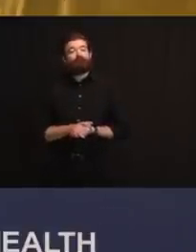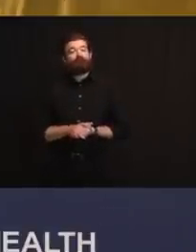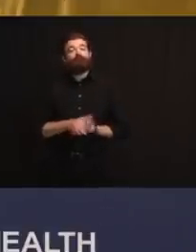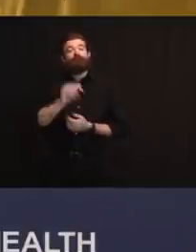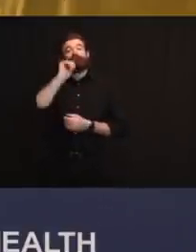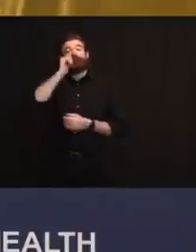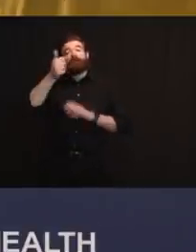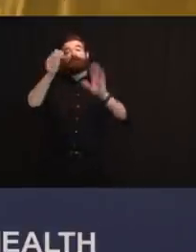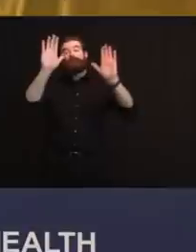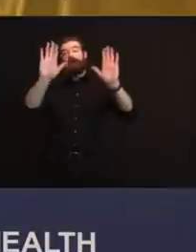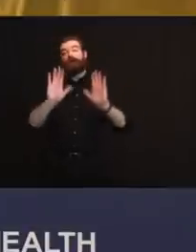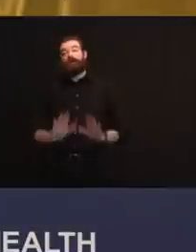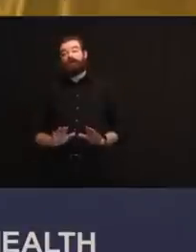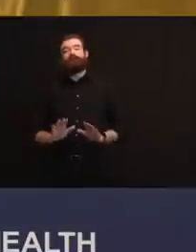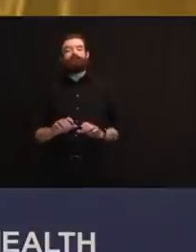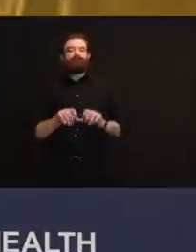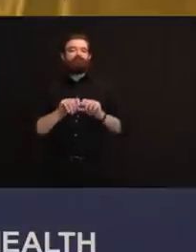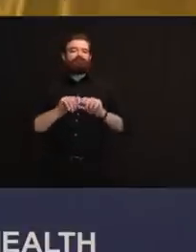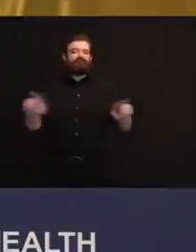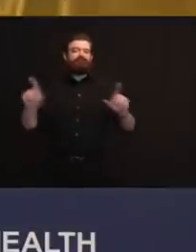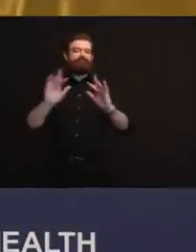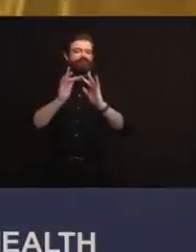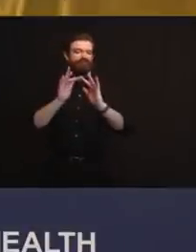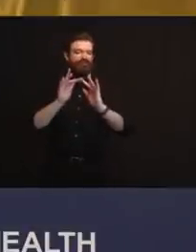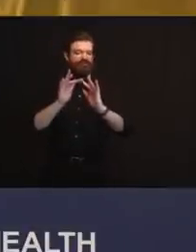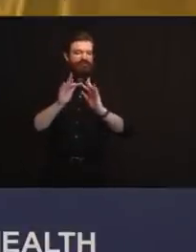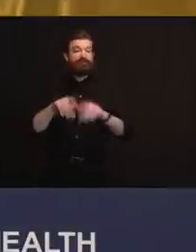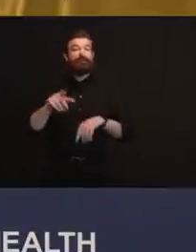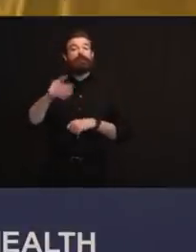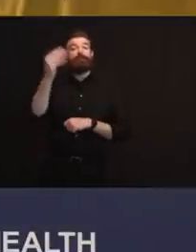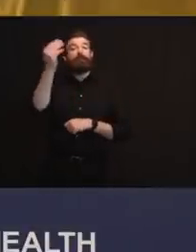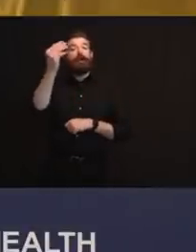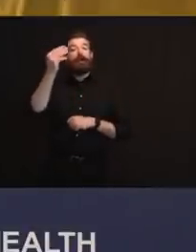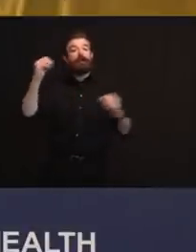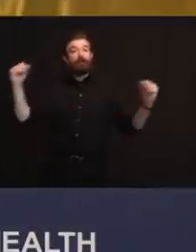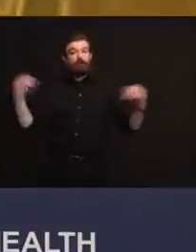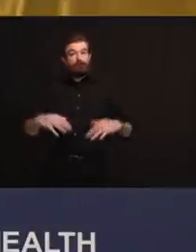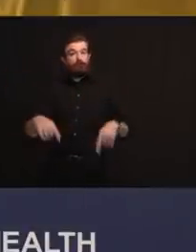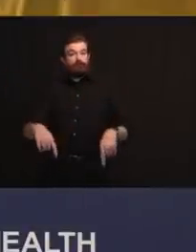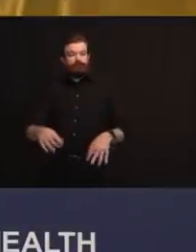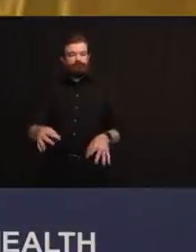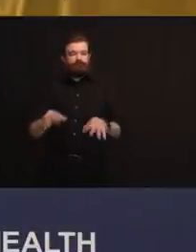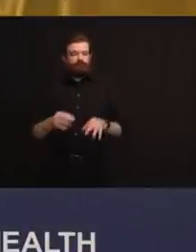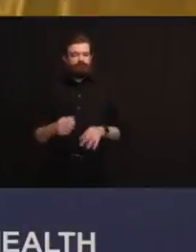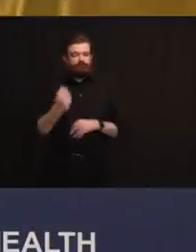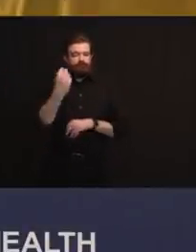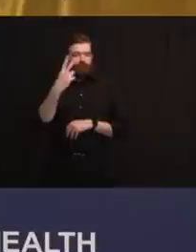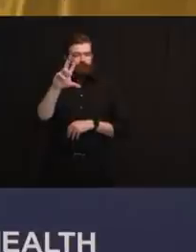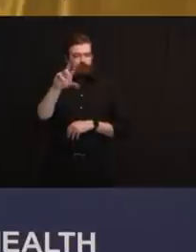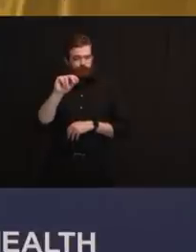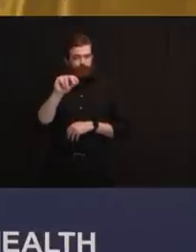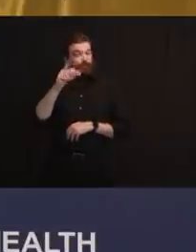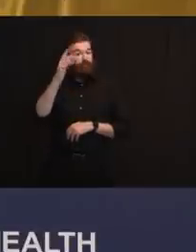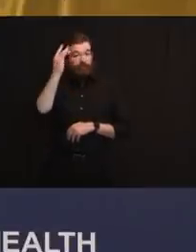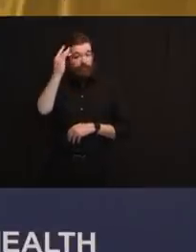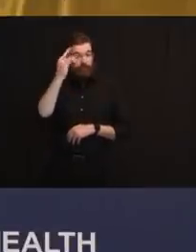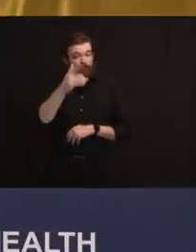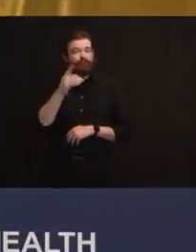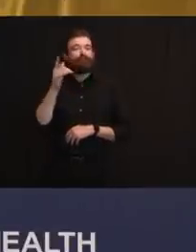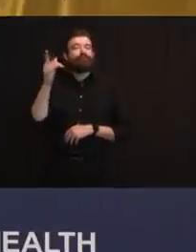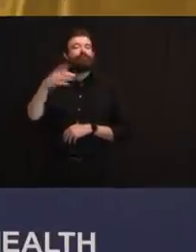Monday, 12:30 on Monday, and that's because we've got that White House video conference at